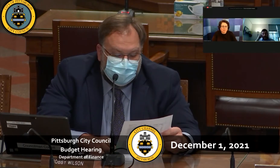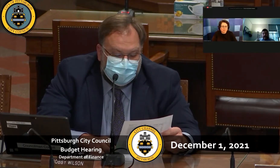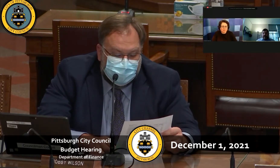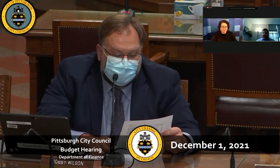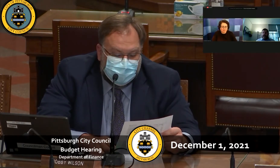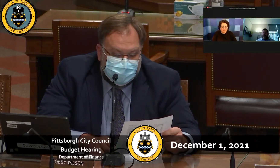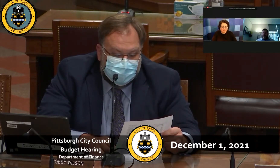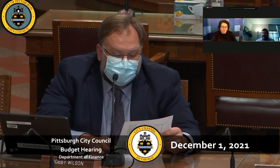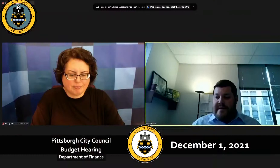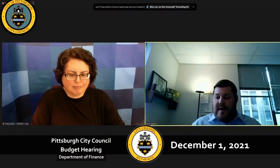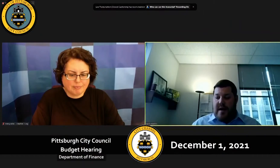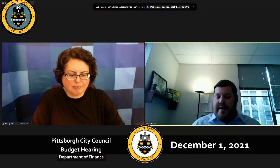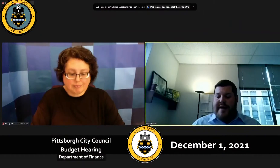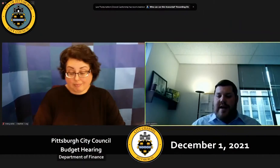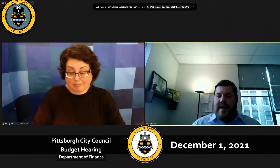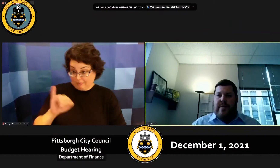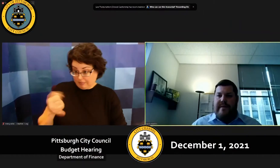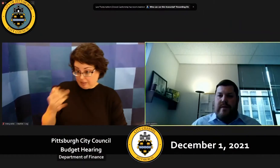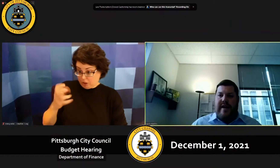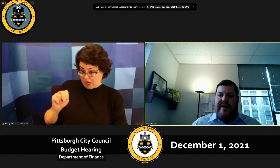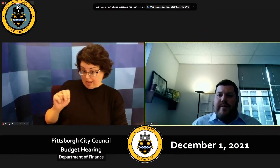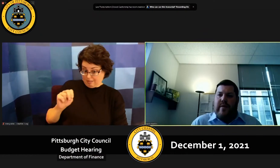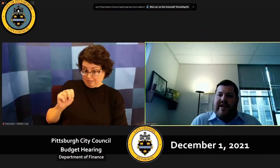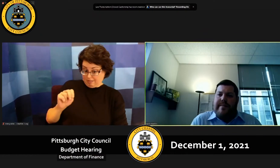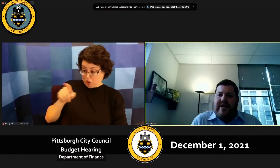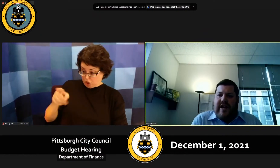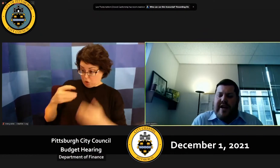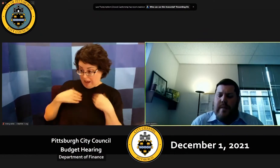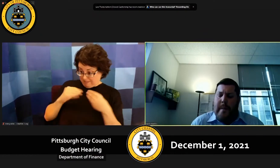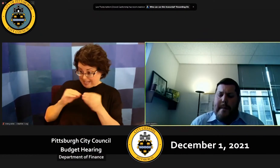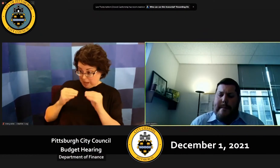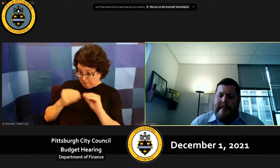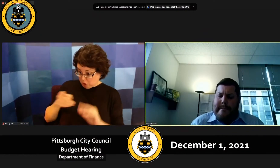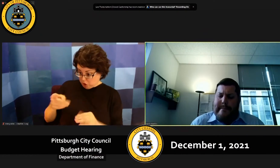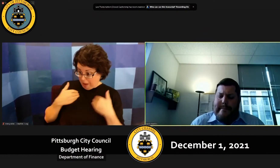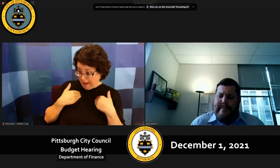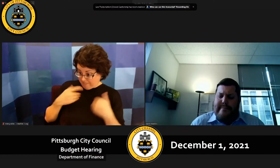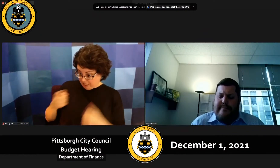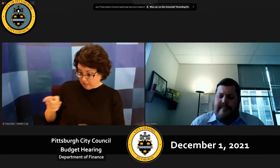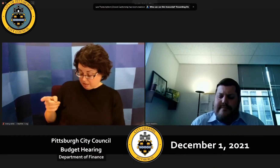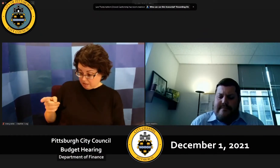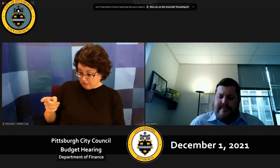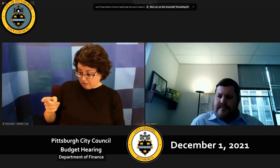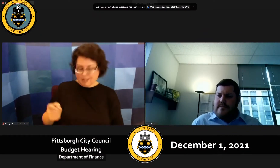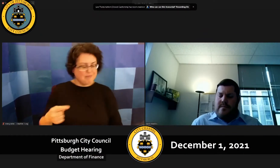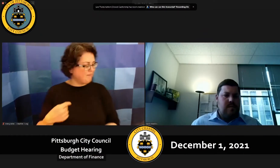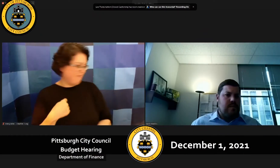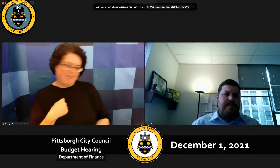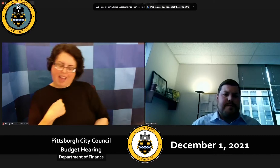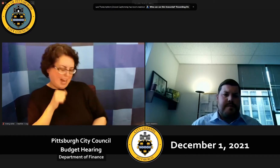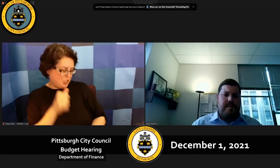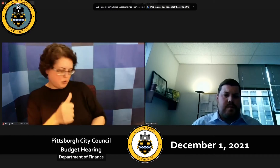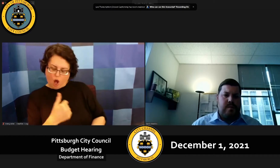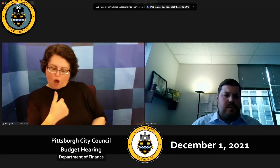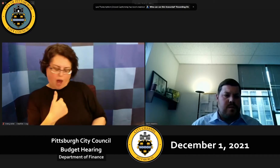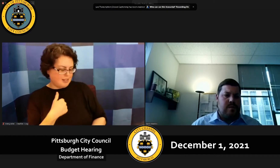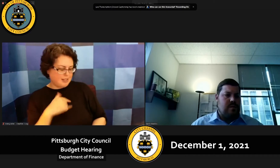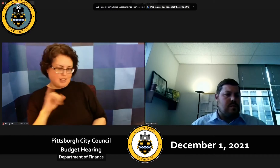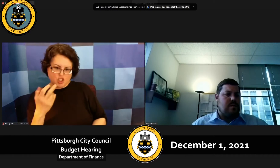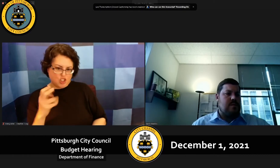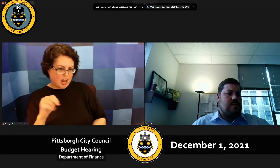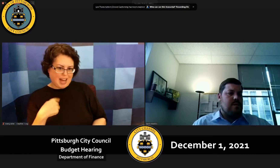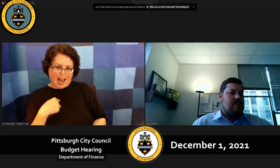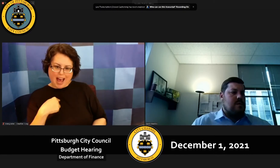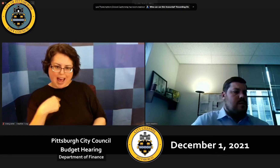jen do you happen to have uh that number for councilman wilson by chance i do not off the top of my head no i don't know how many are